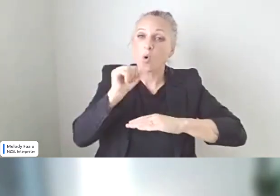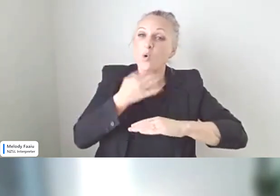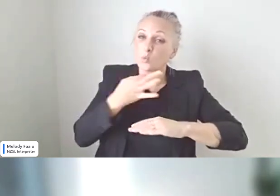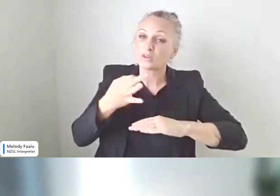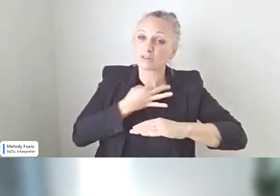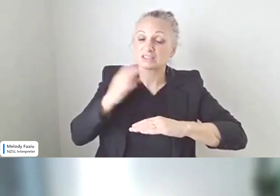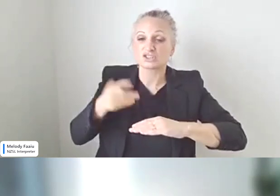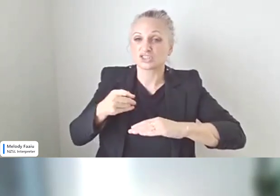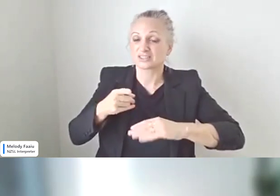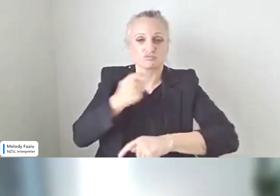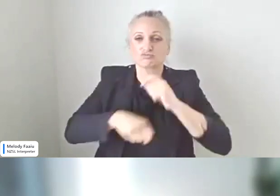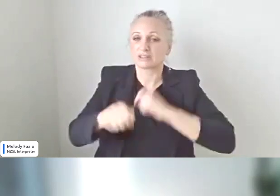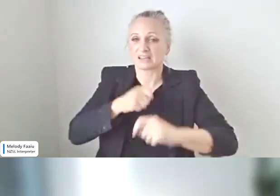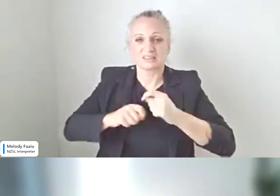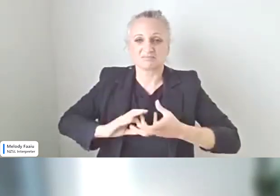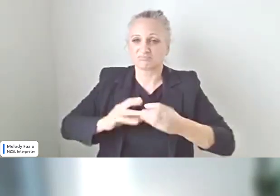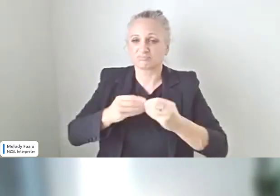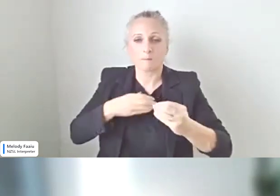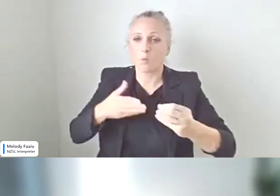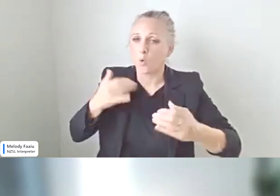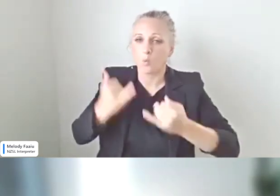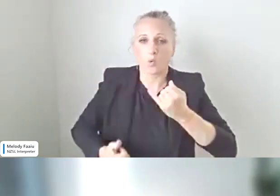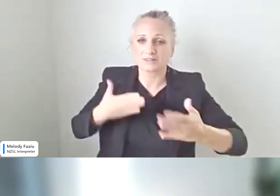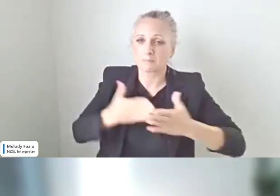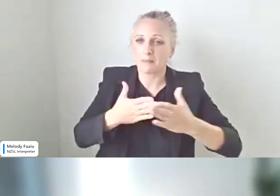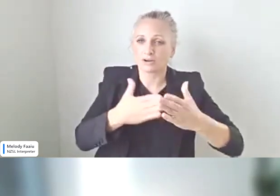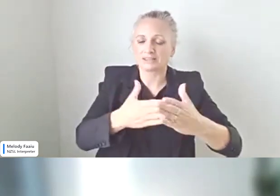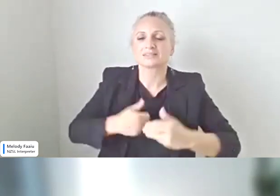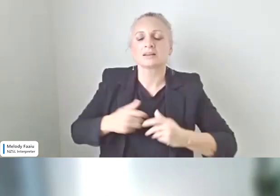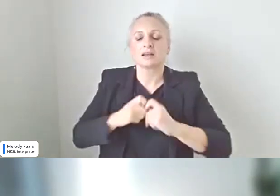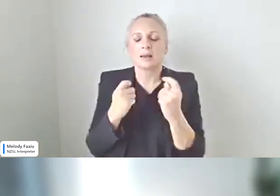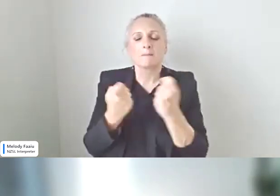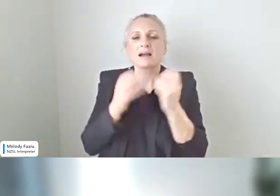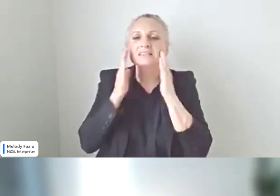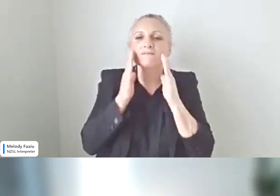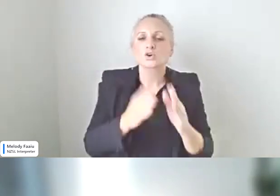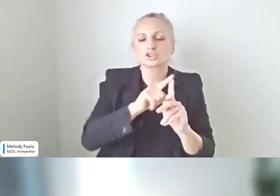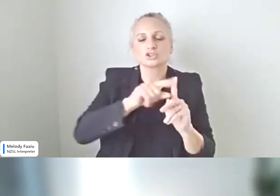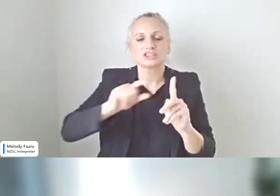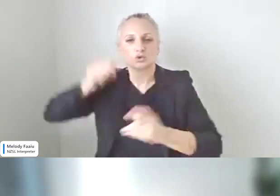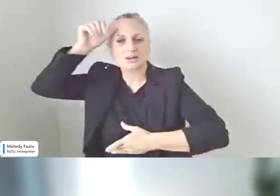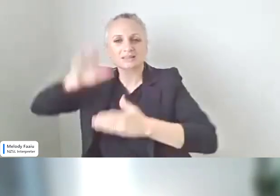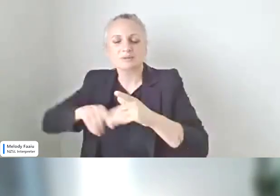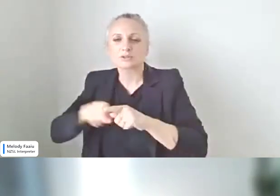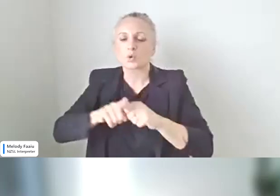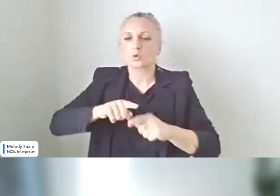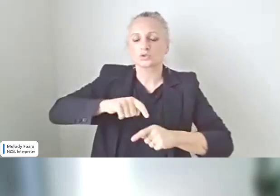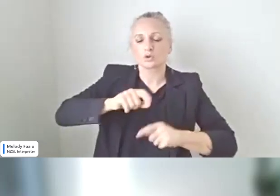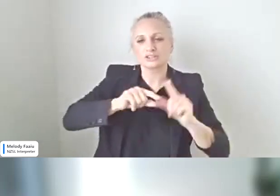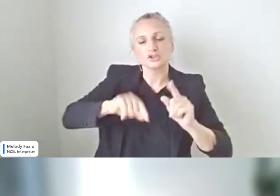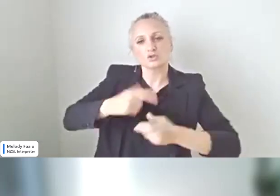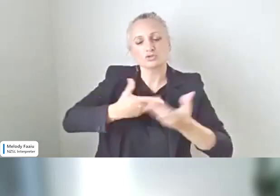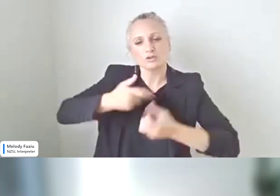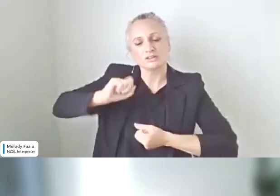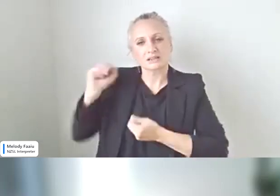additional barriers. Because my team focuses on digital experience and digital service delivery, we do believe that these